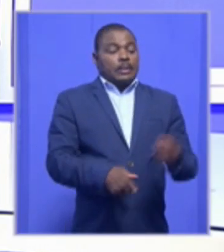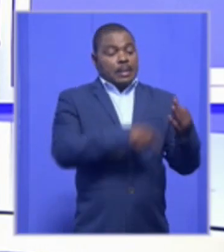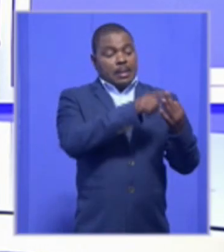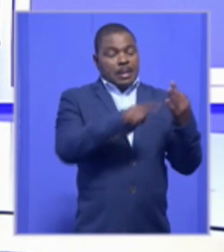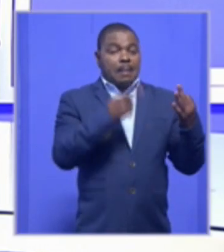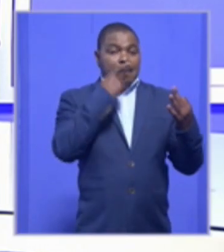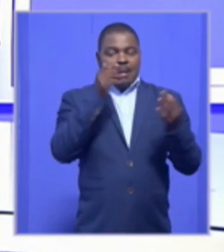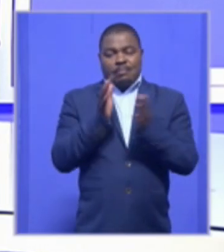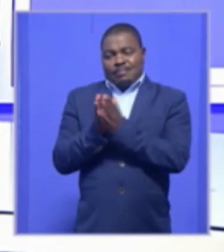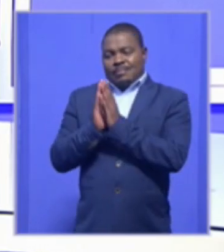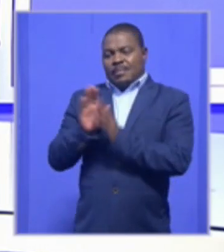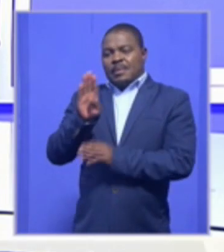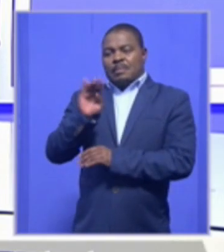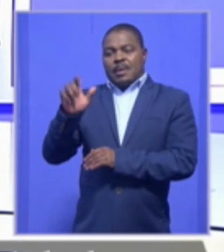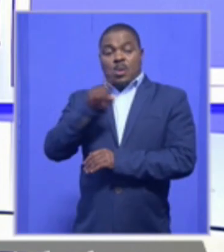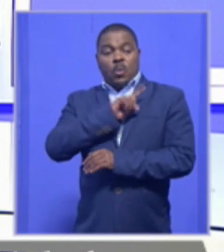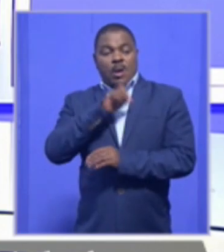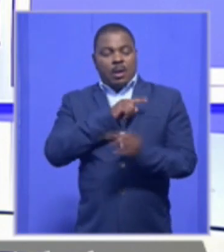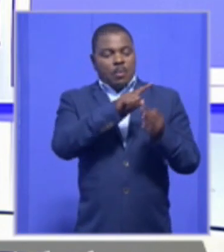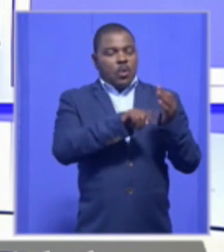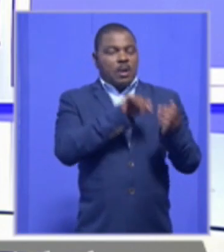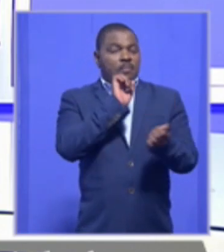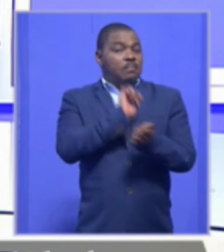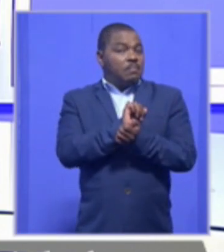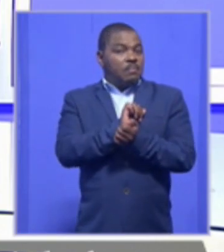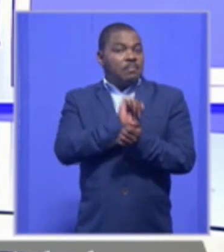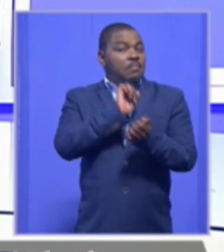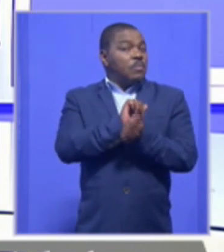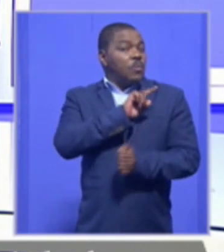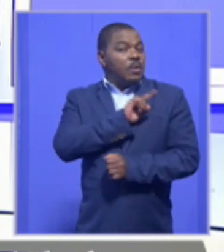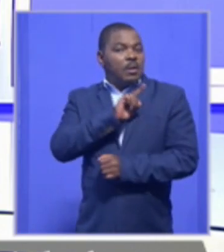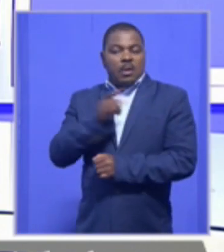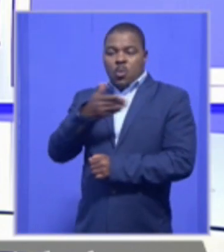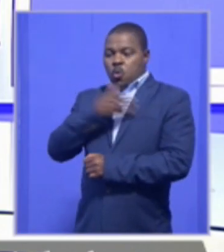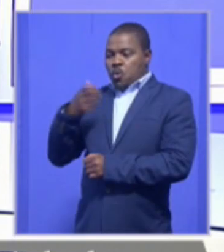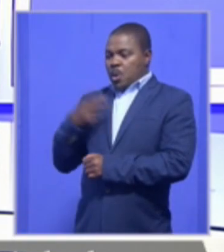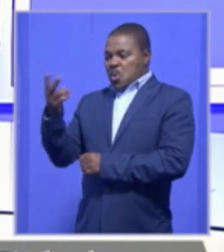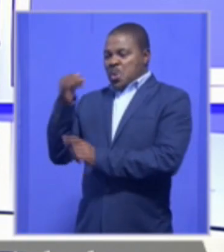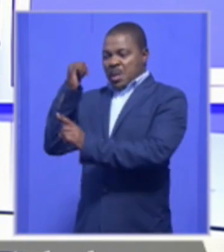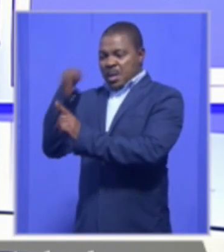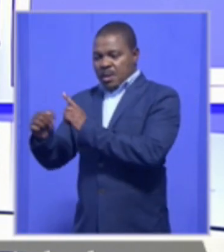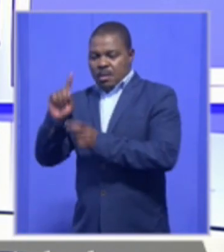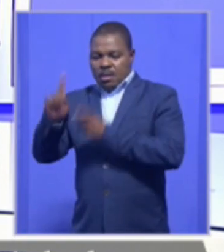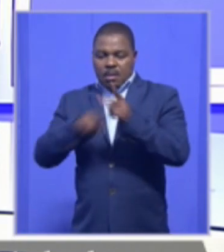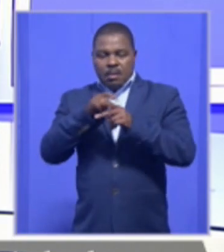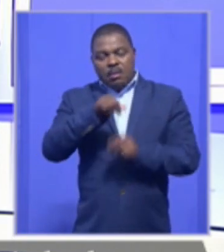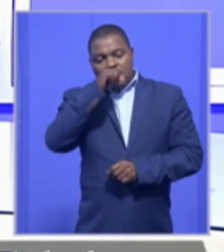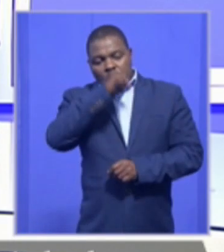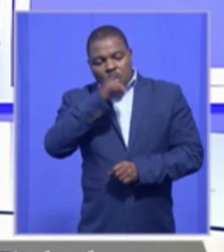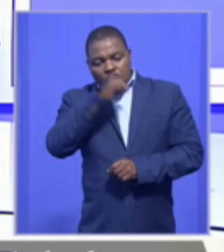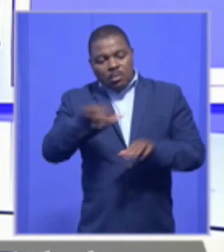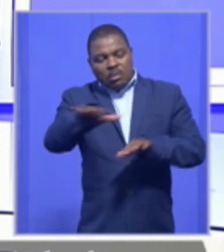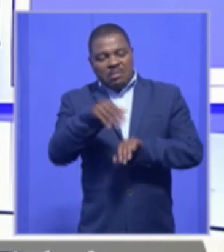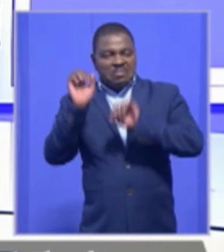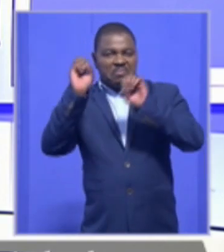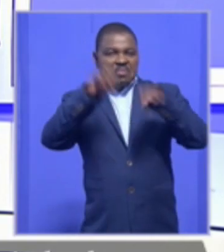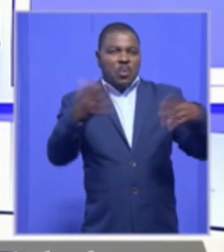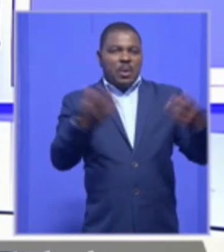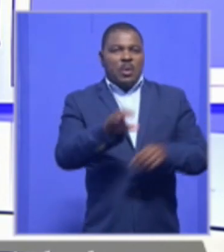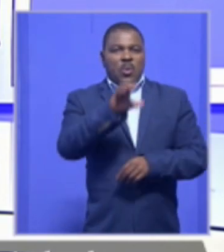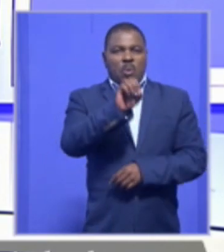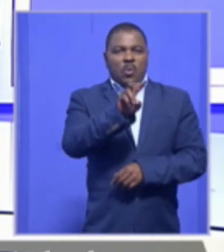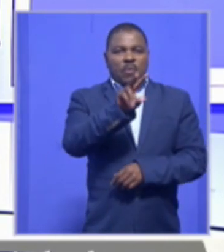banna ba bararo ba latofatšago ka go bolaya basadi ba babedi gomme ba ba lahlela ka sethopeng sa dikolobe ka Onven Watch ga bjale